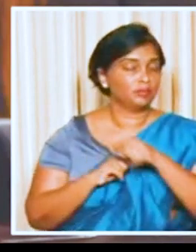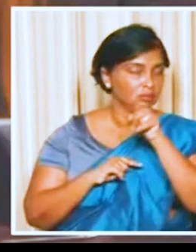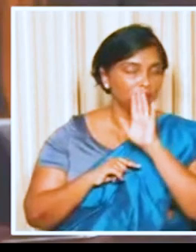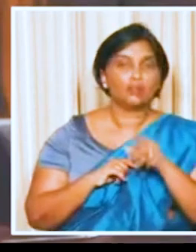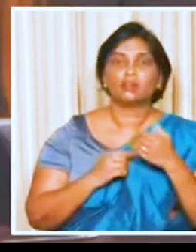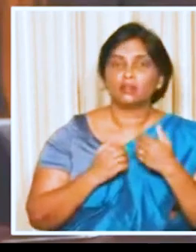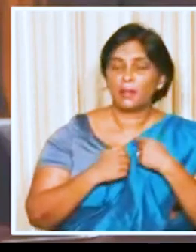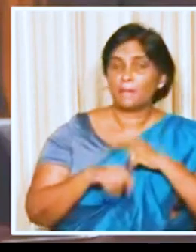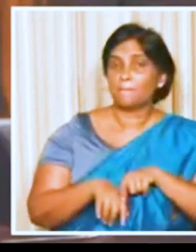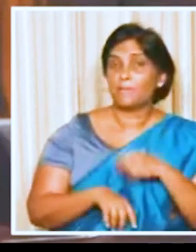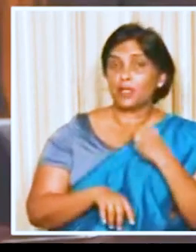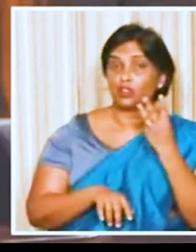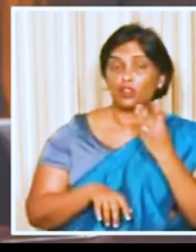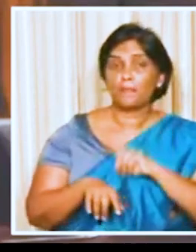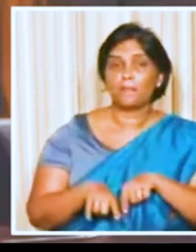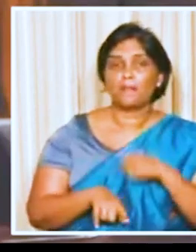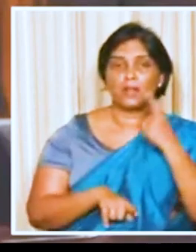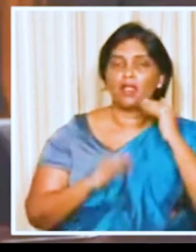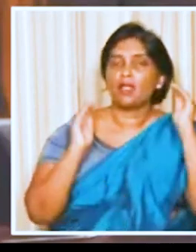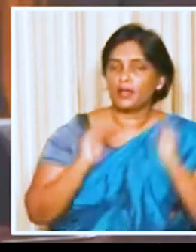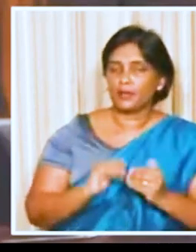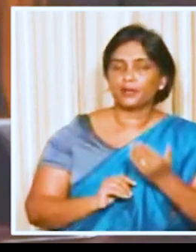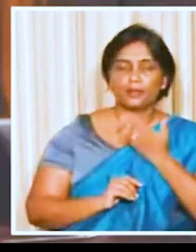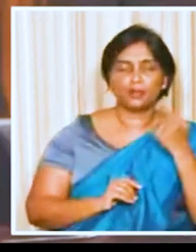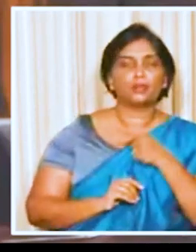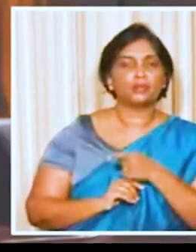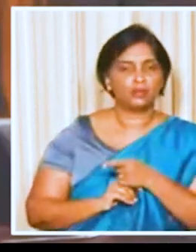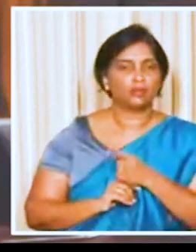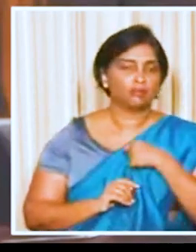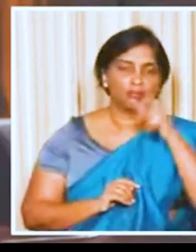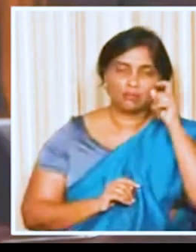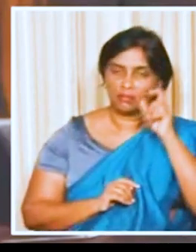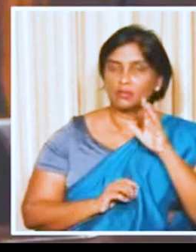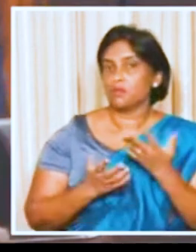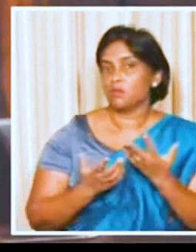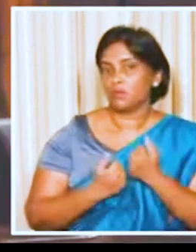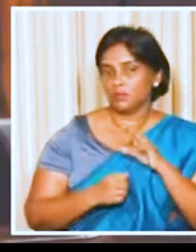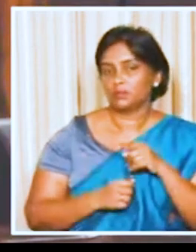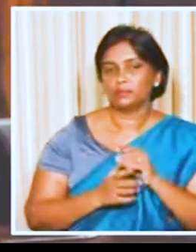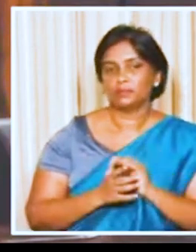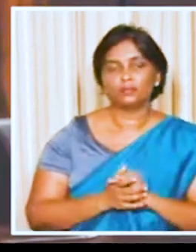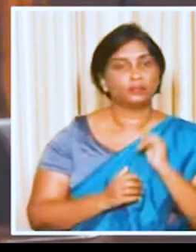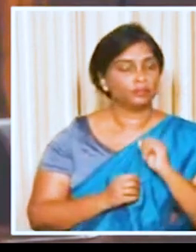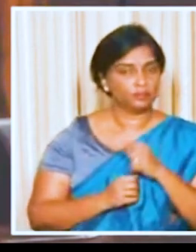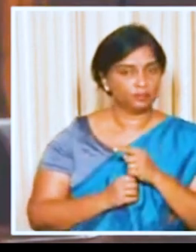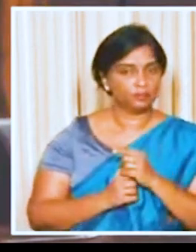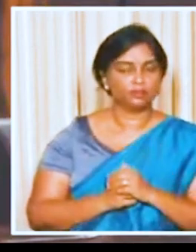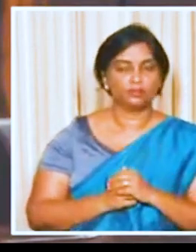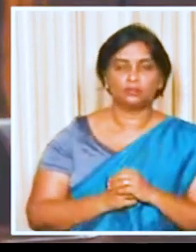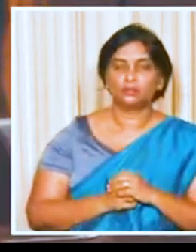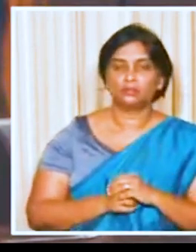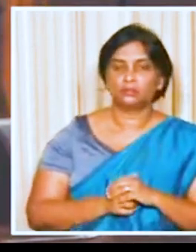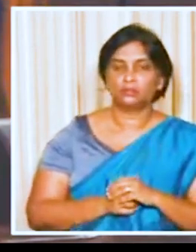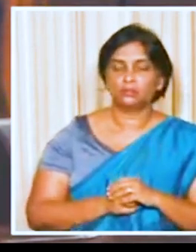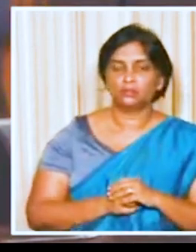So this should be taken into consideration, because that will change the prices as well. Please wind up. So I'm winding up. Your time is over. Please wind